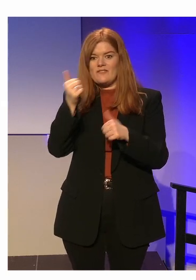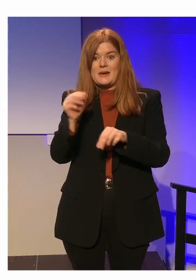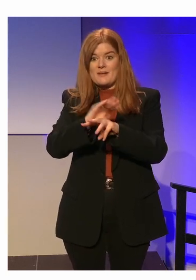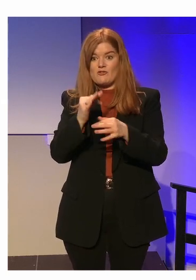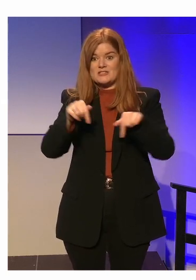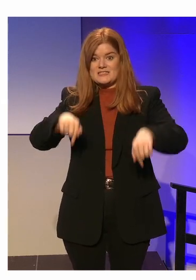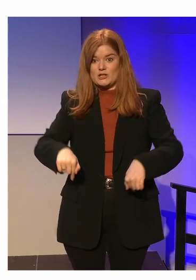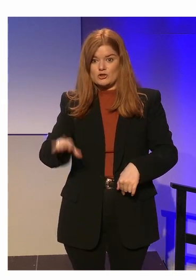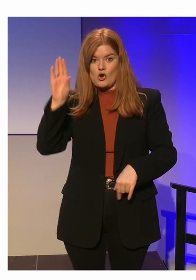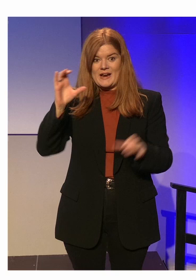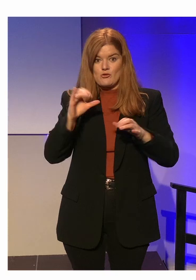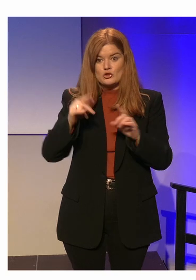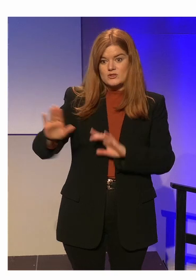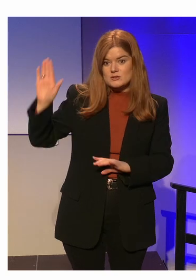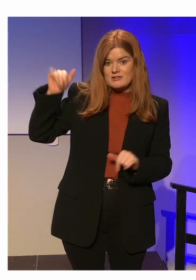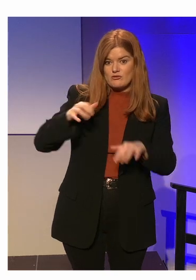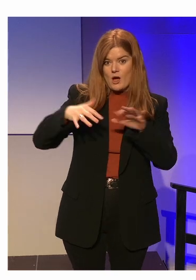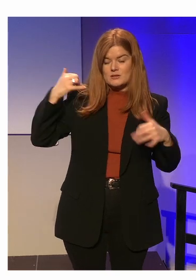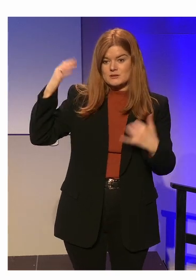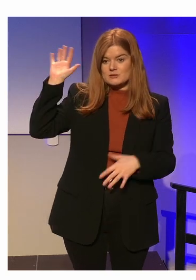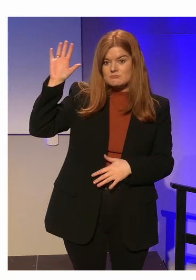parents or caregivers in the audience?